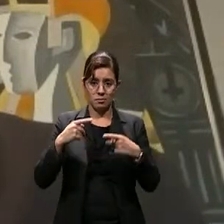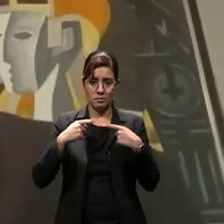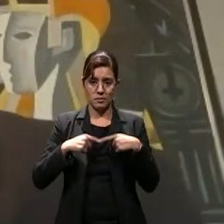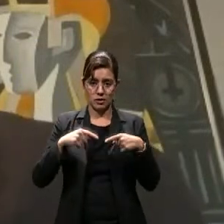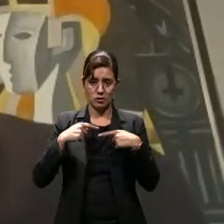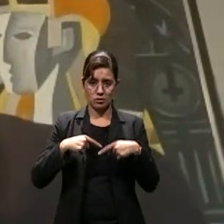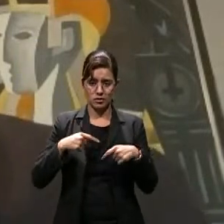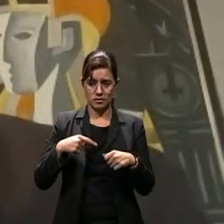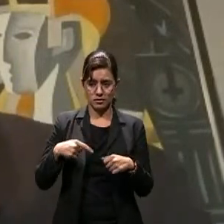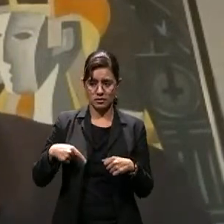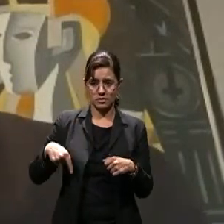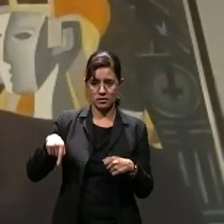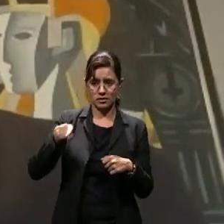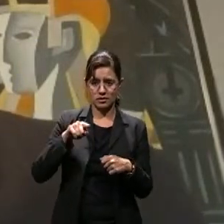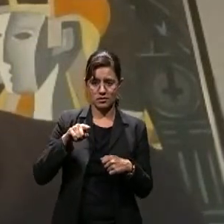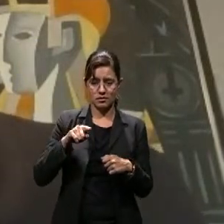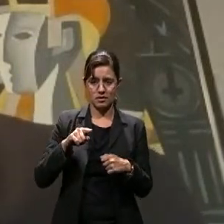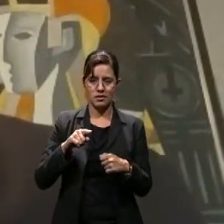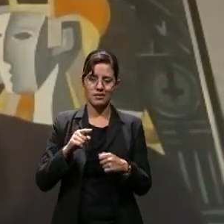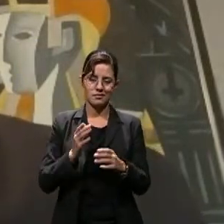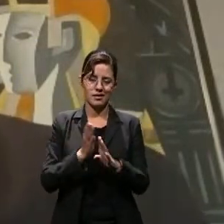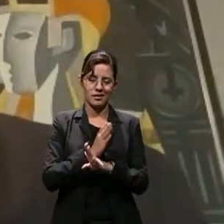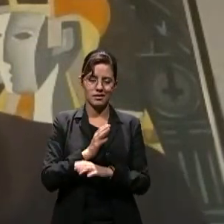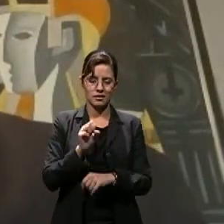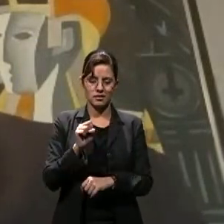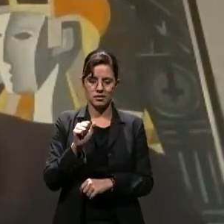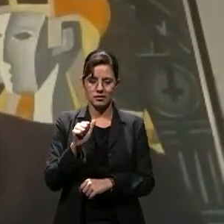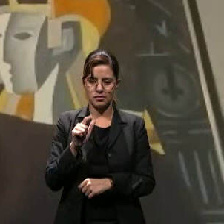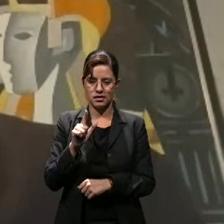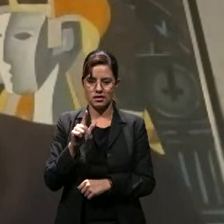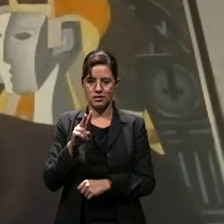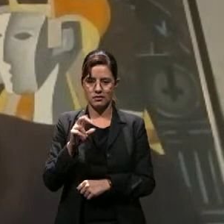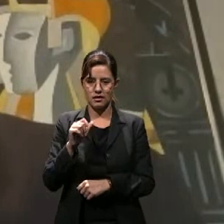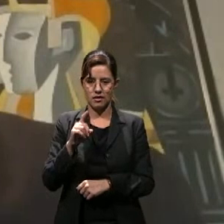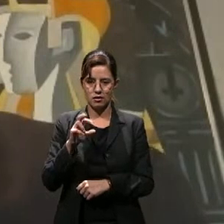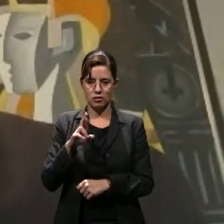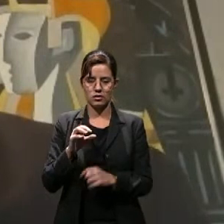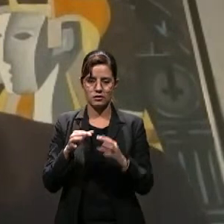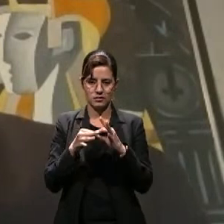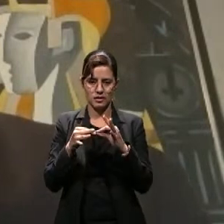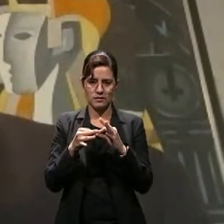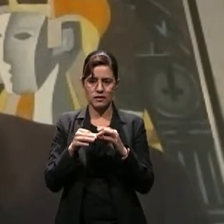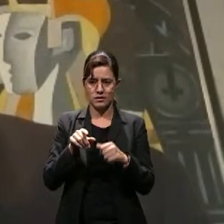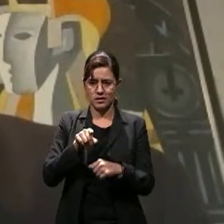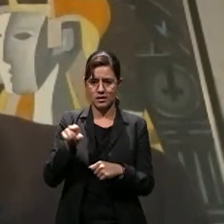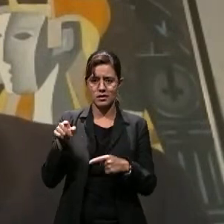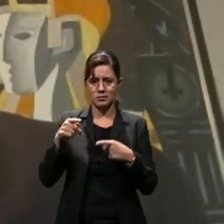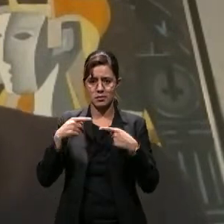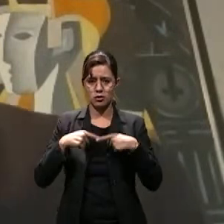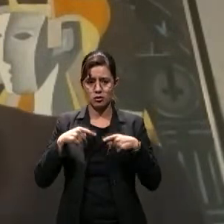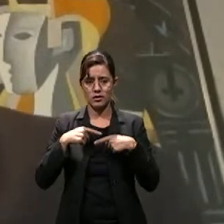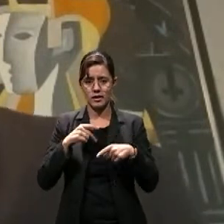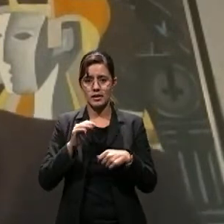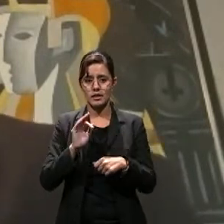then you have people, like Salvador was saying, that have no technical knowledge